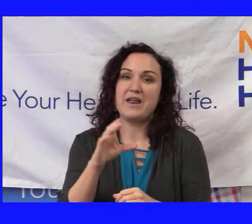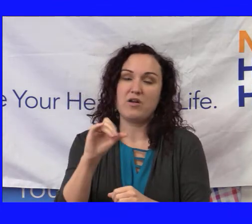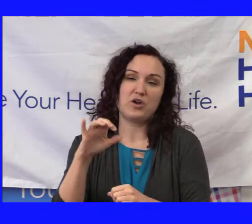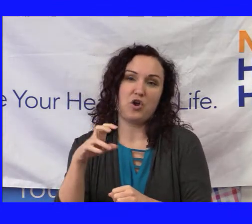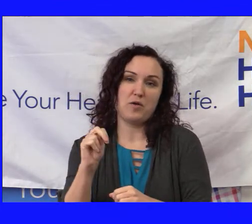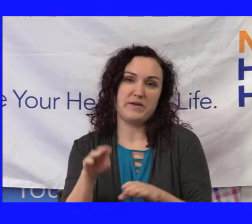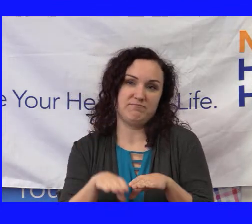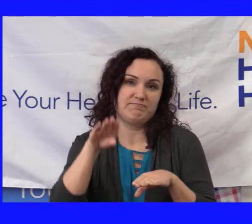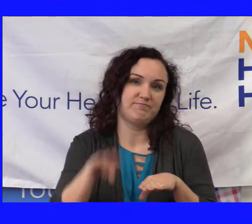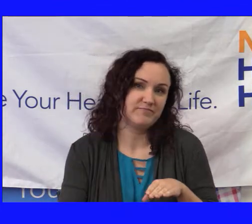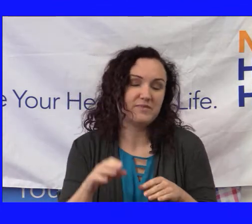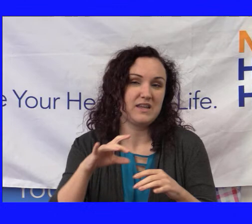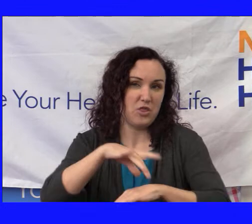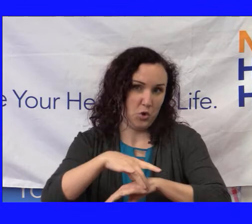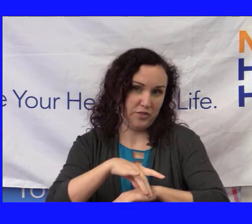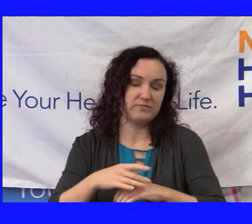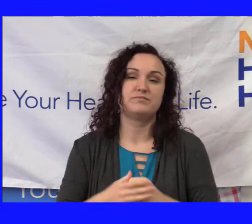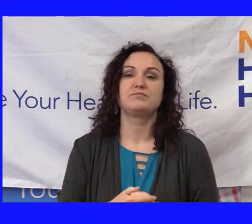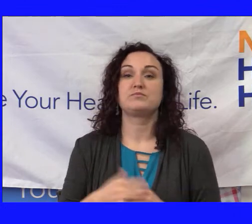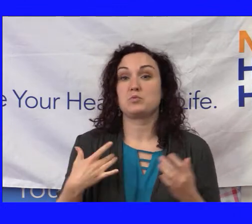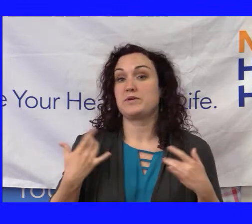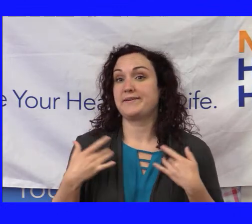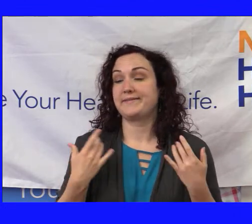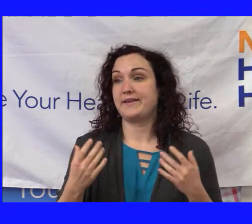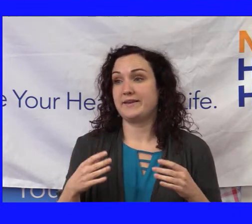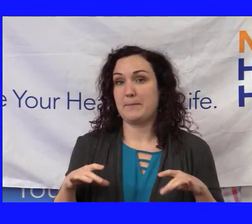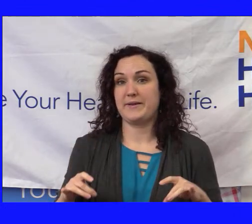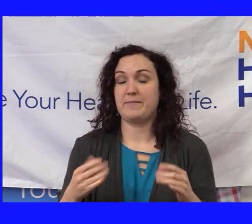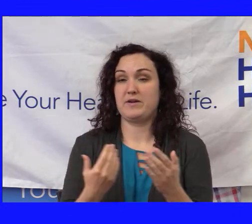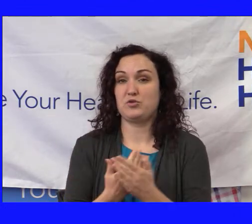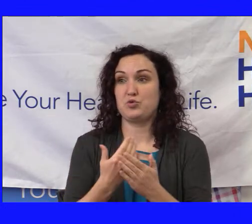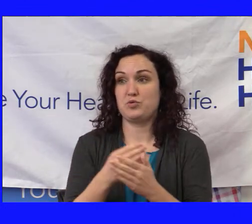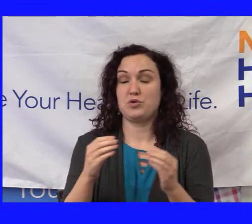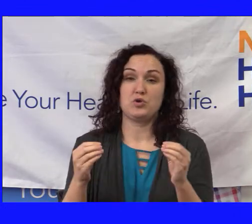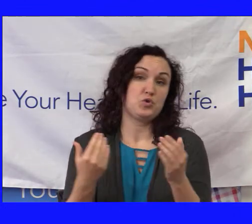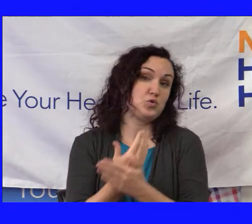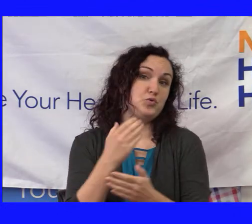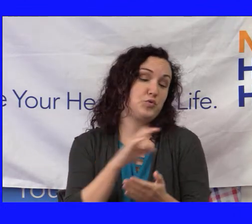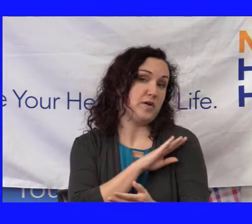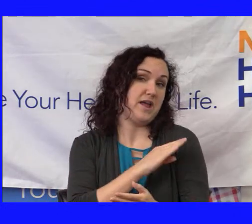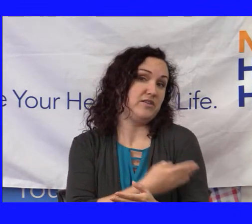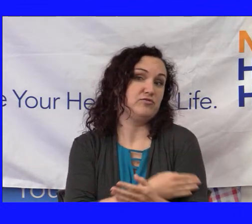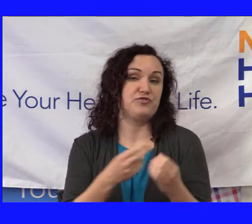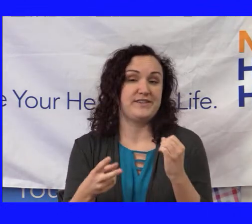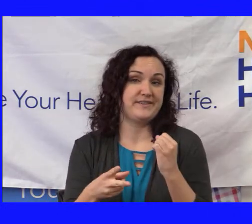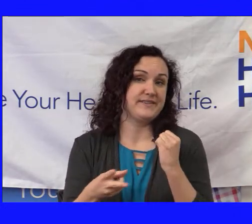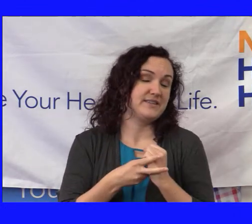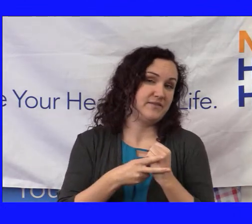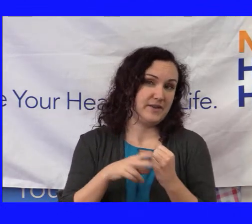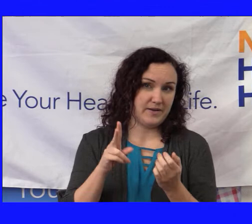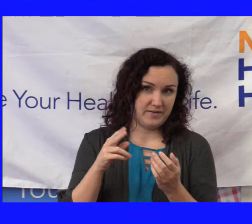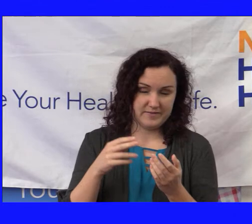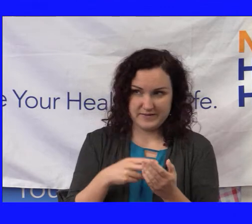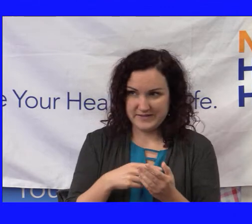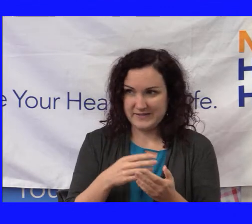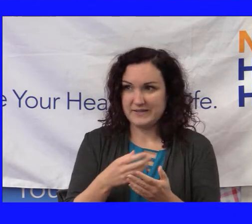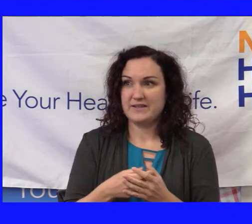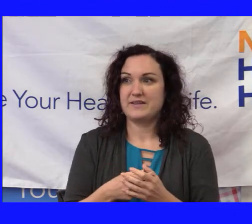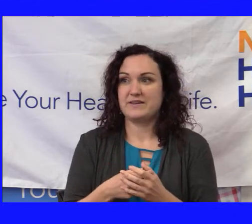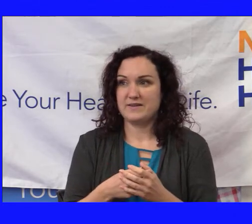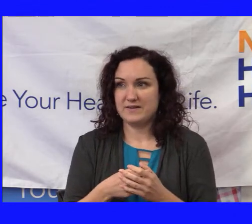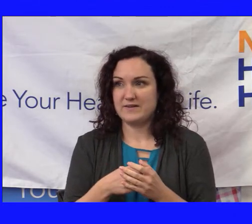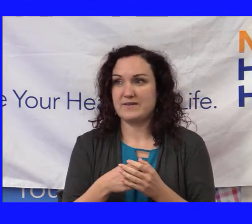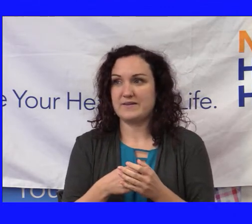footprint. We're excited to be kicking off a number of new energy saving projects system-wide this year, and we received additional